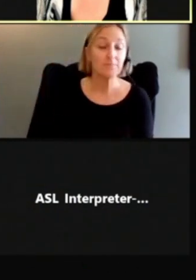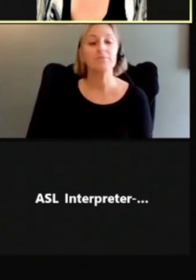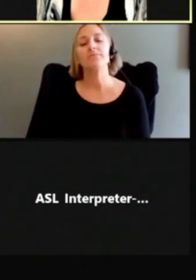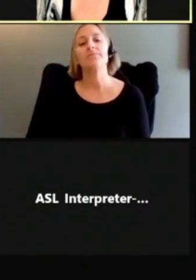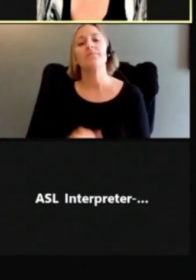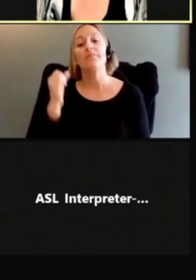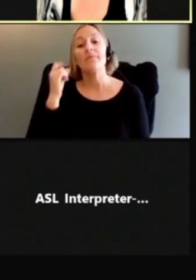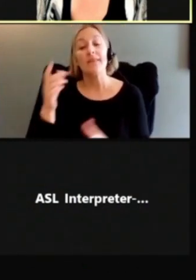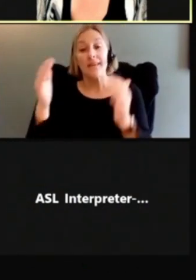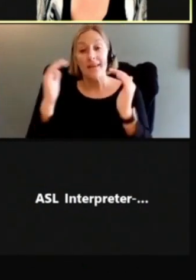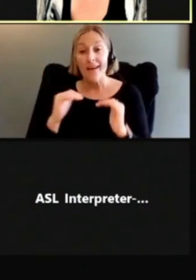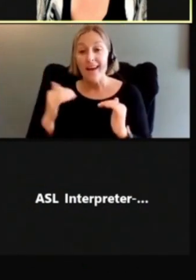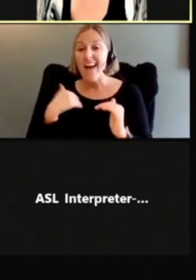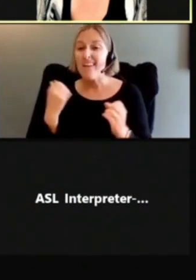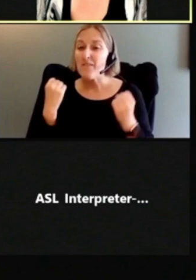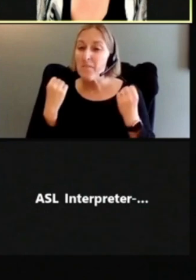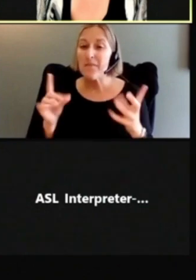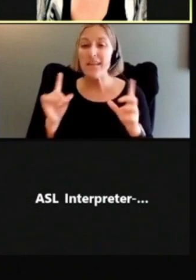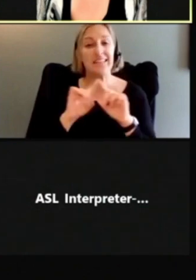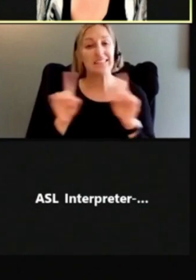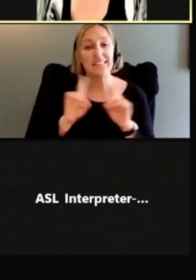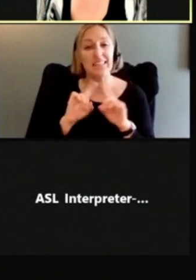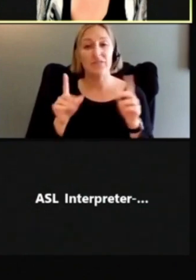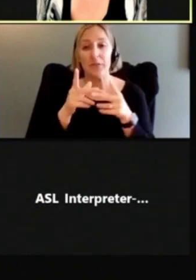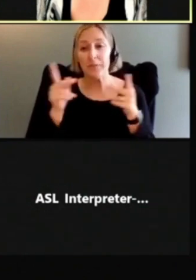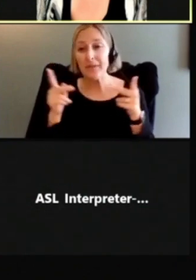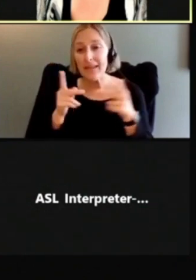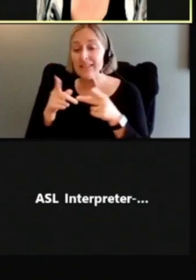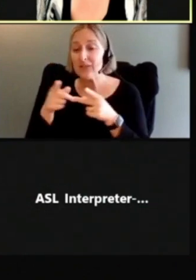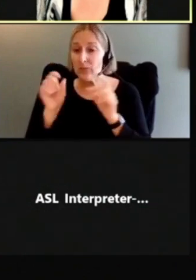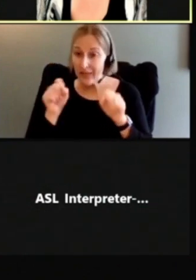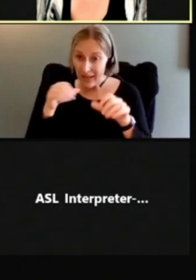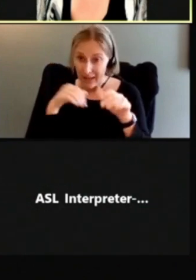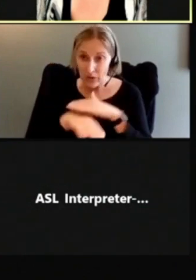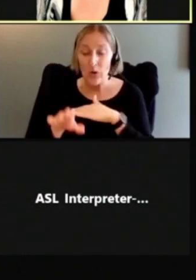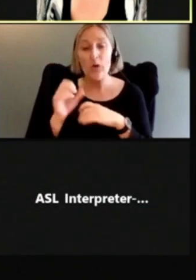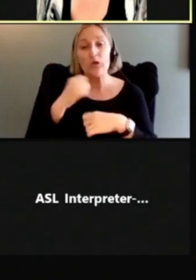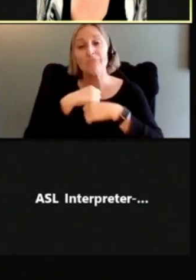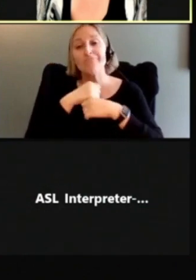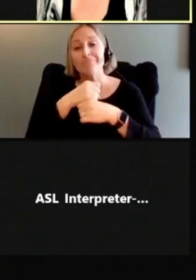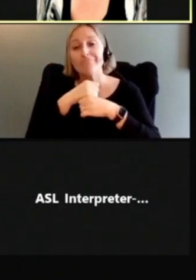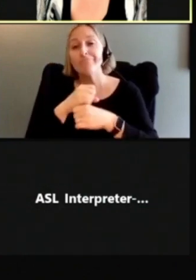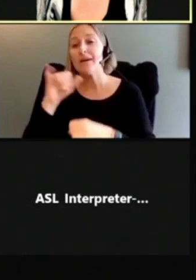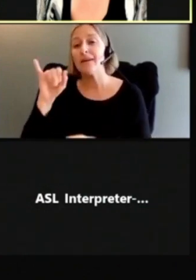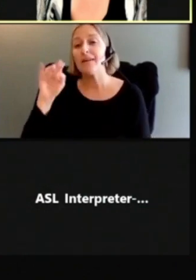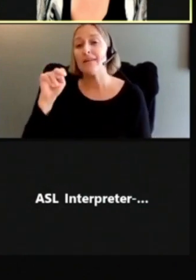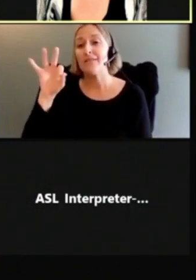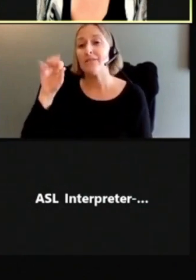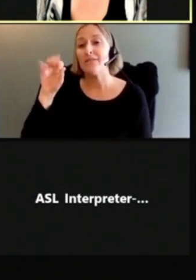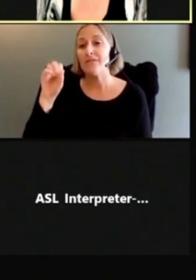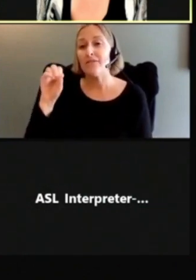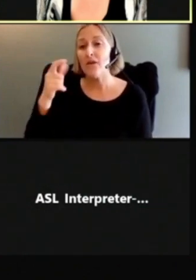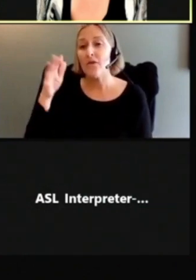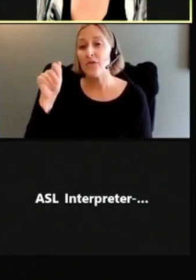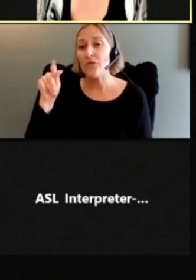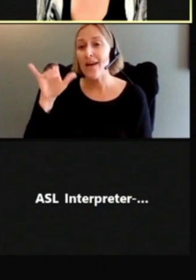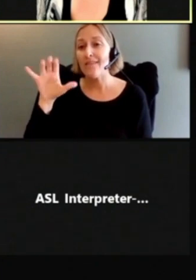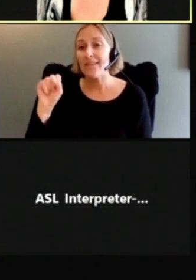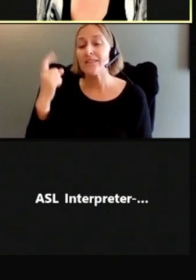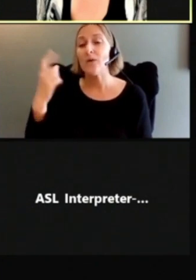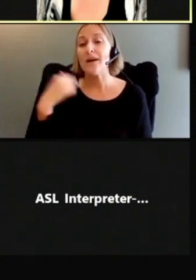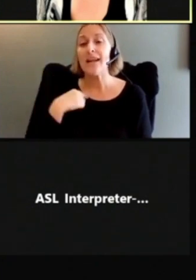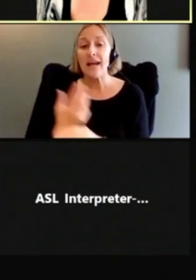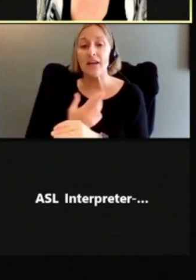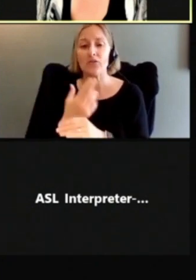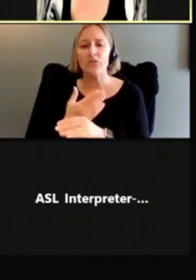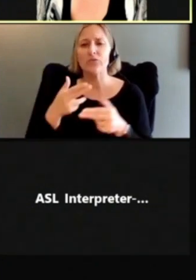sorts of places you can go to create your infographics. One that I use is called Genially, and it's